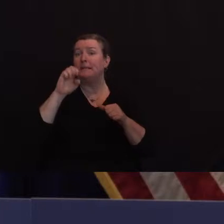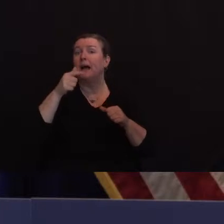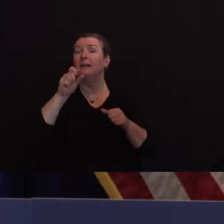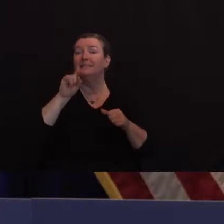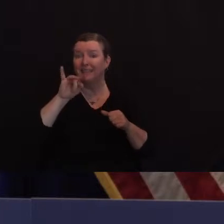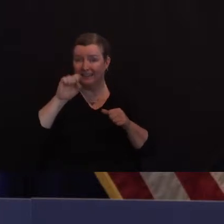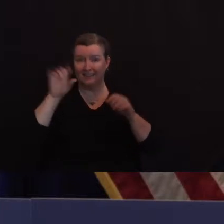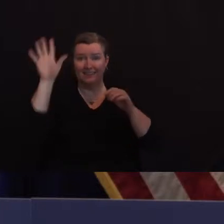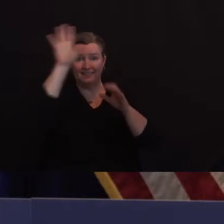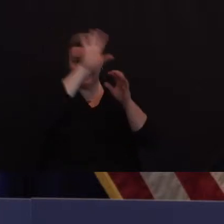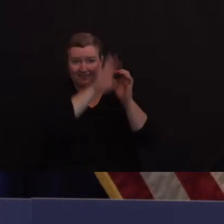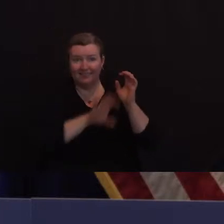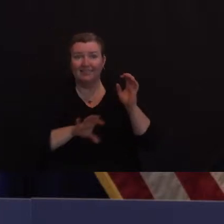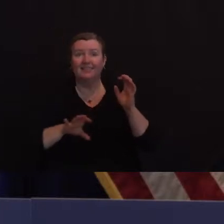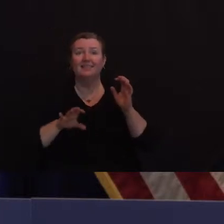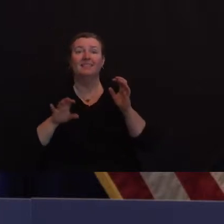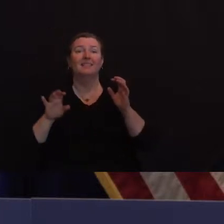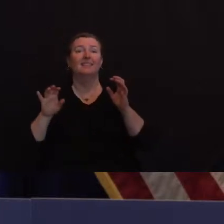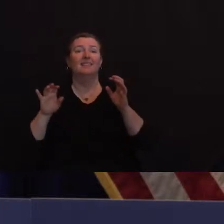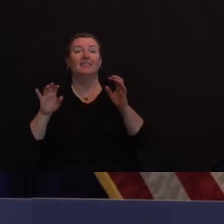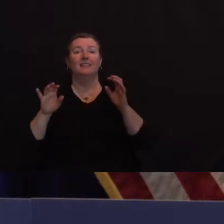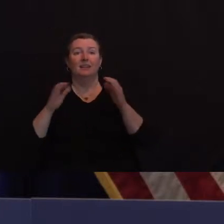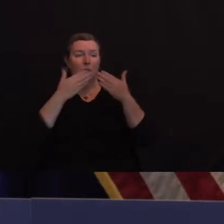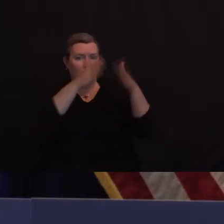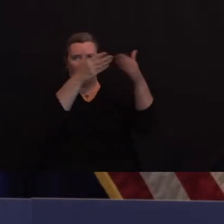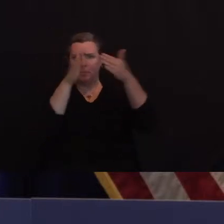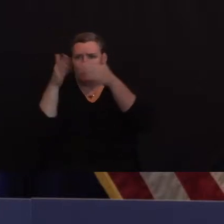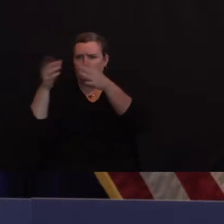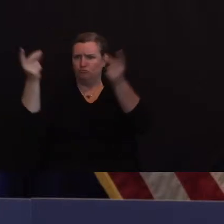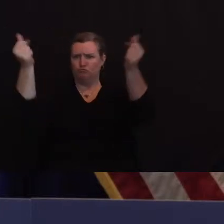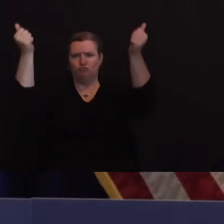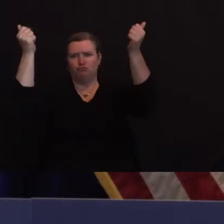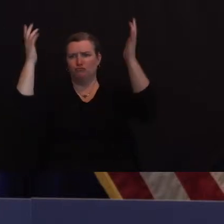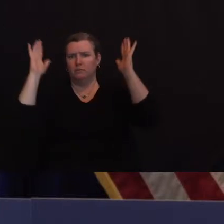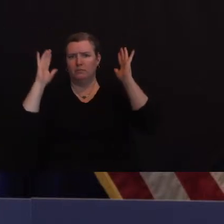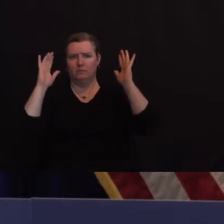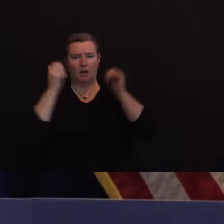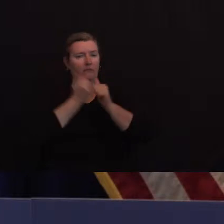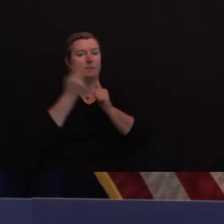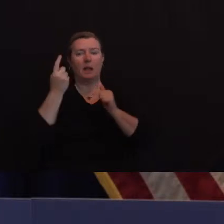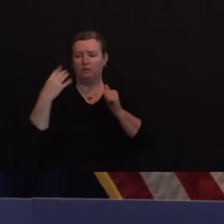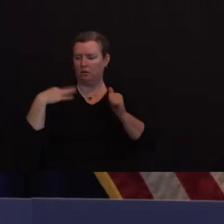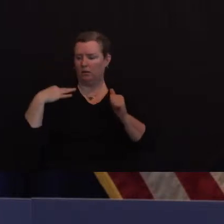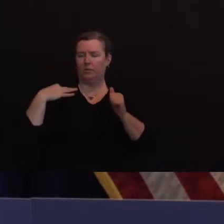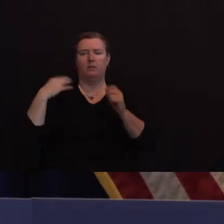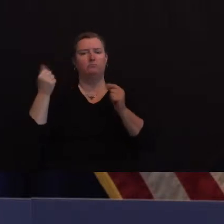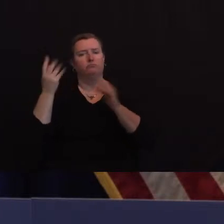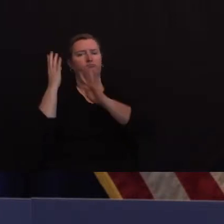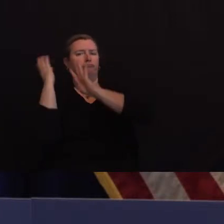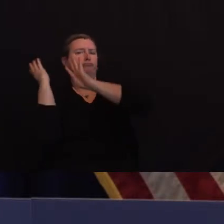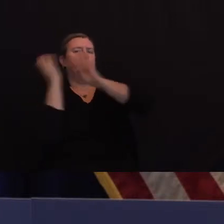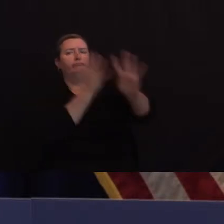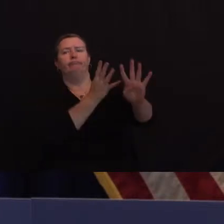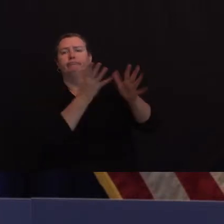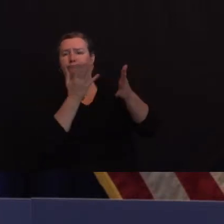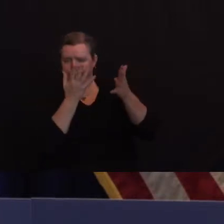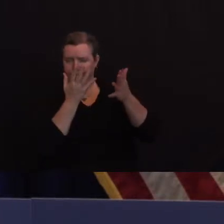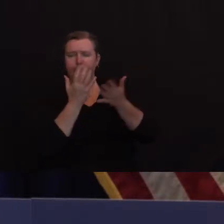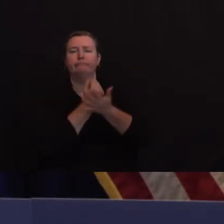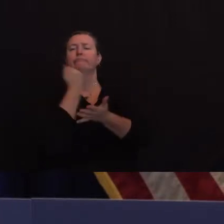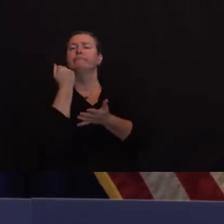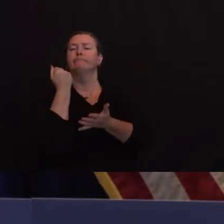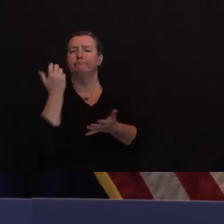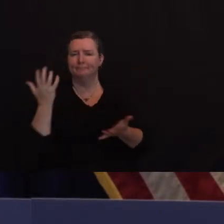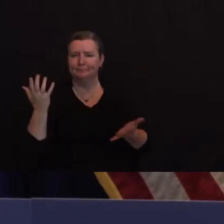get the vaccine can get the vaccine. I don't think we'll be, we would rather get it all done in a very quick period of